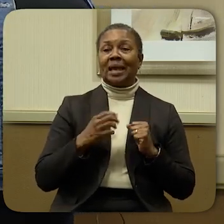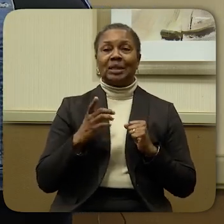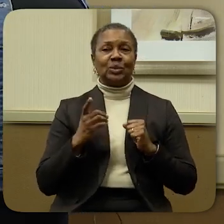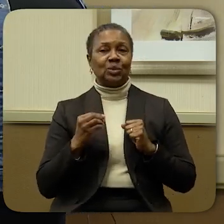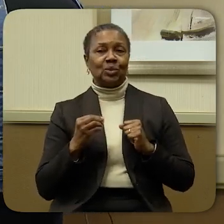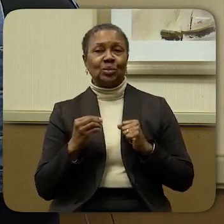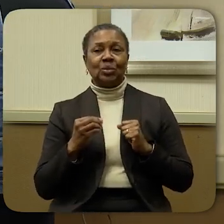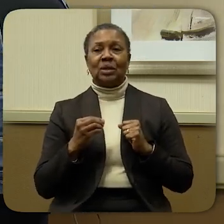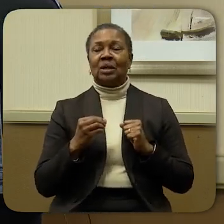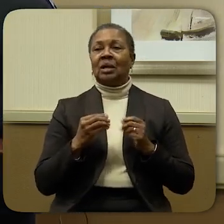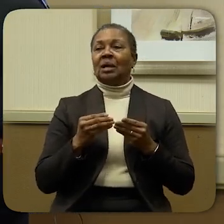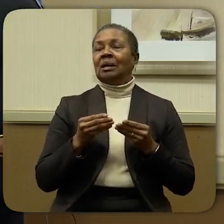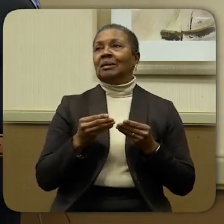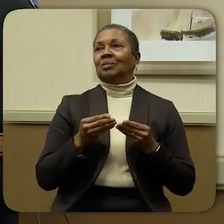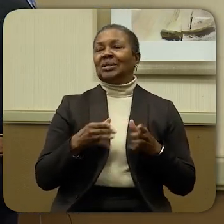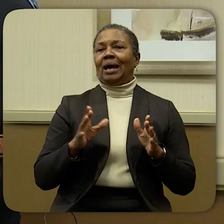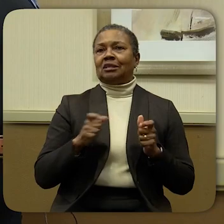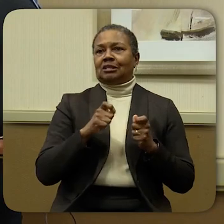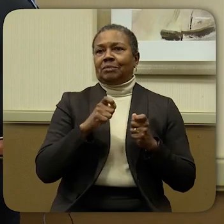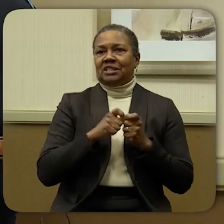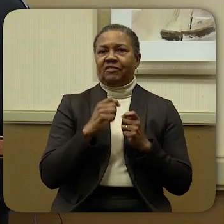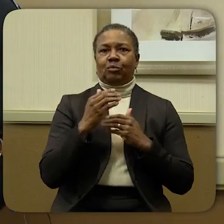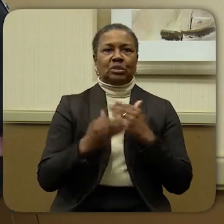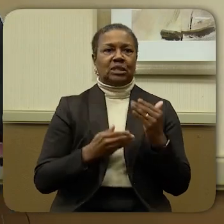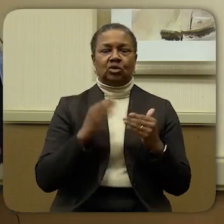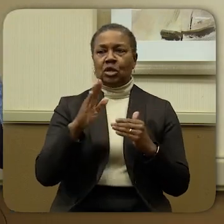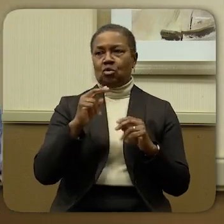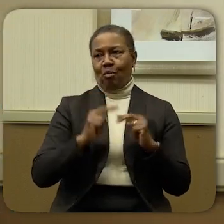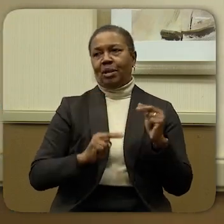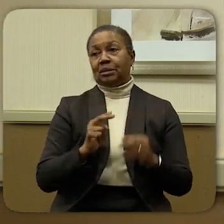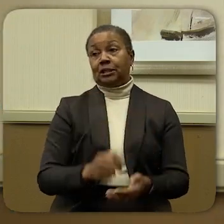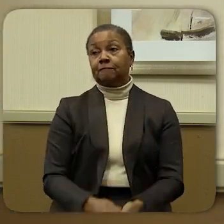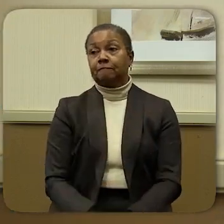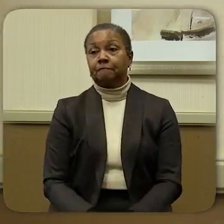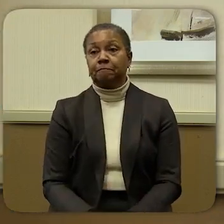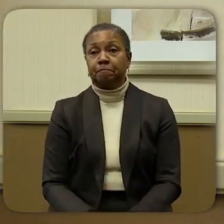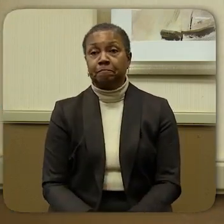in the absence of having a specific procedure in your building.